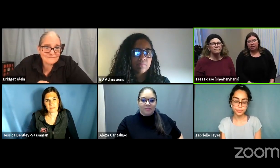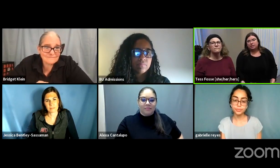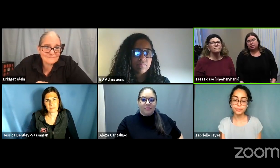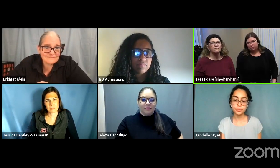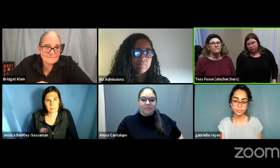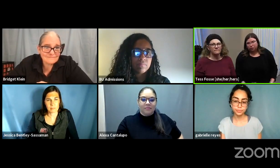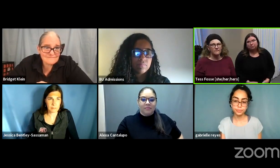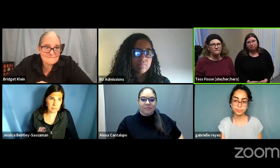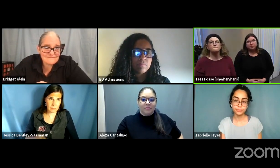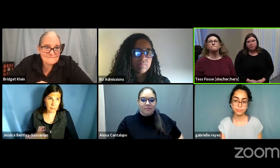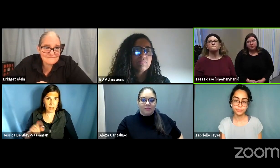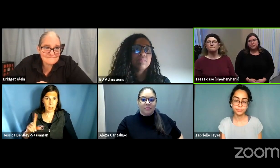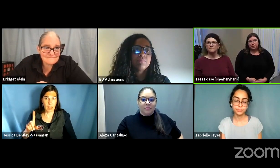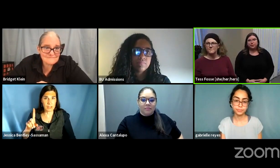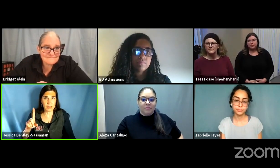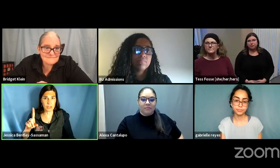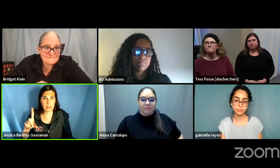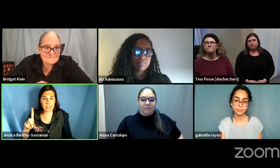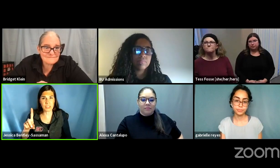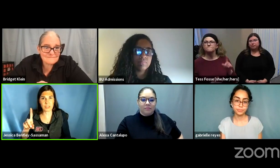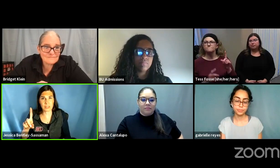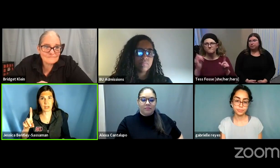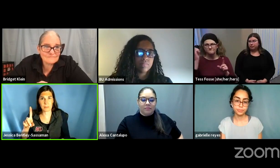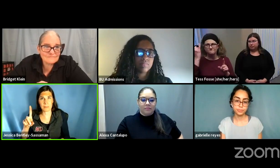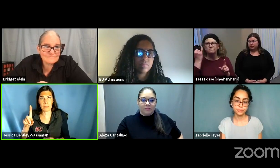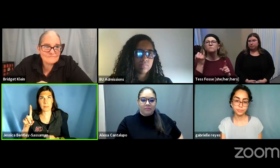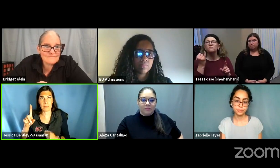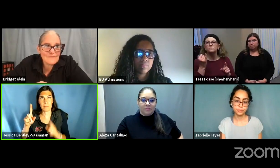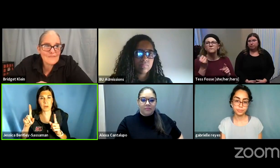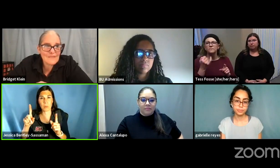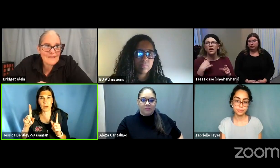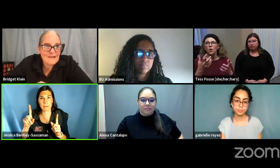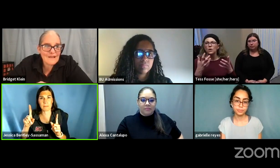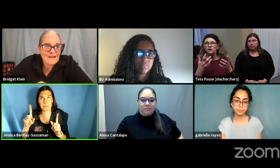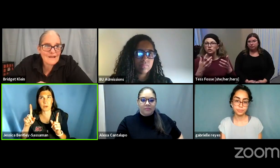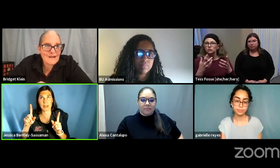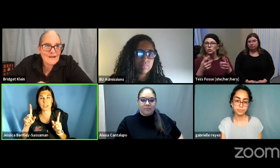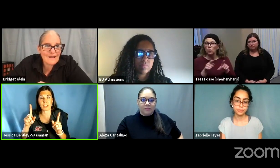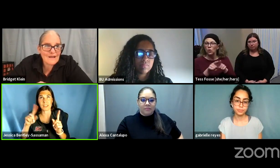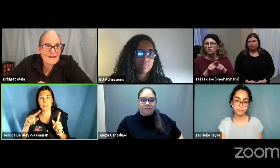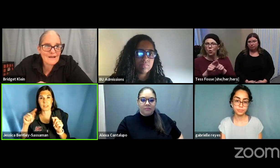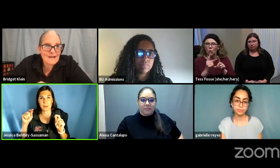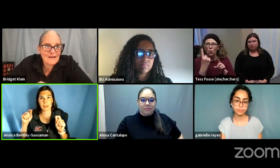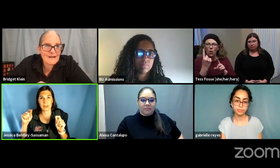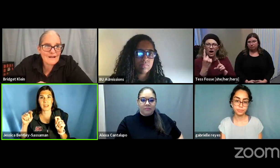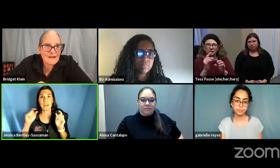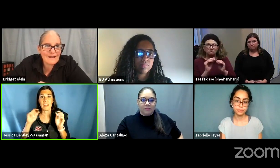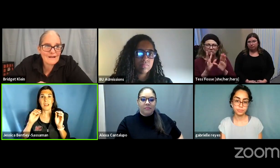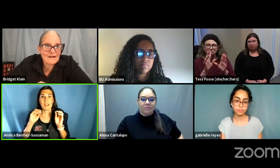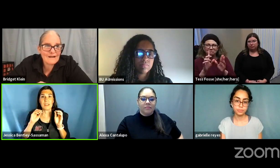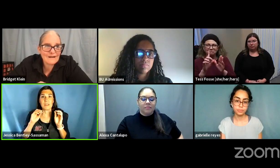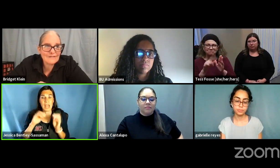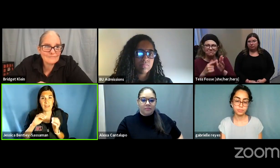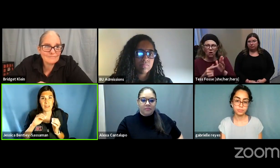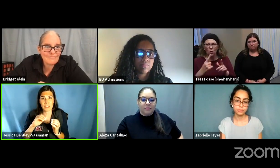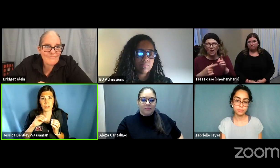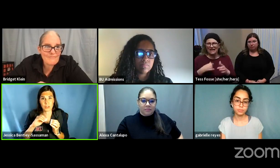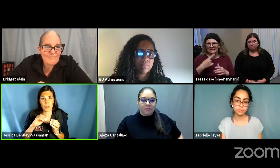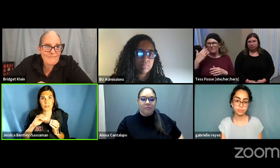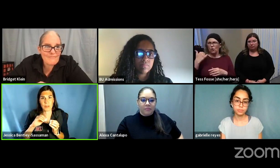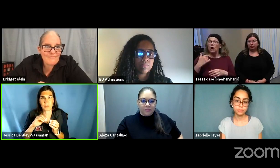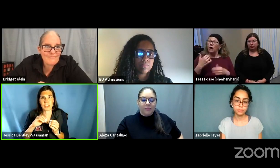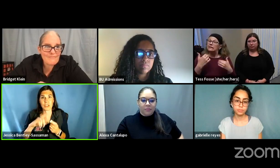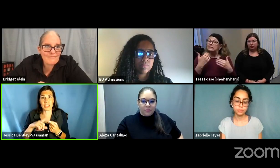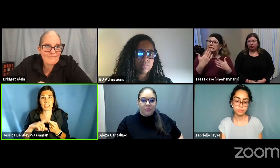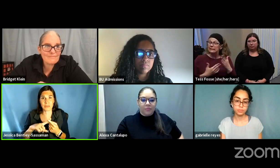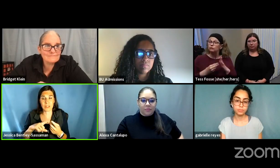off. It is sequential. I do want to just make one corrective statement to what I said. We have had students